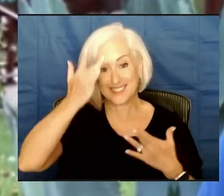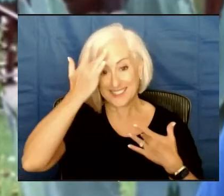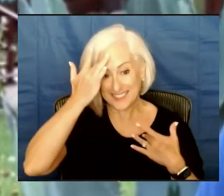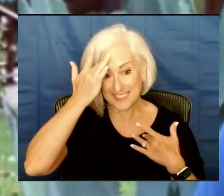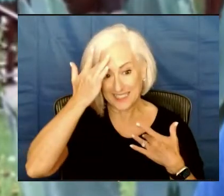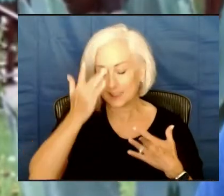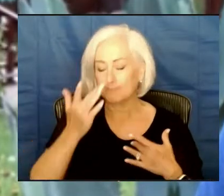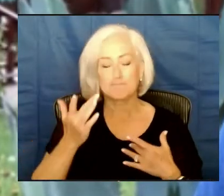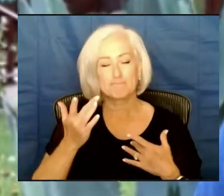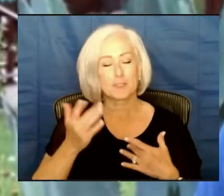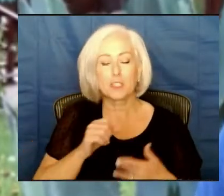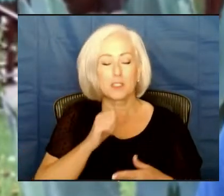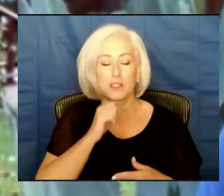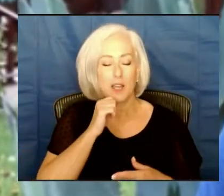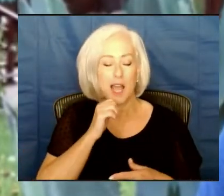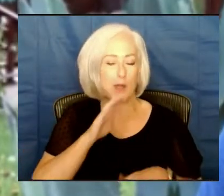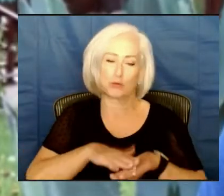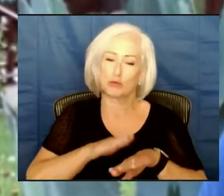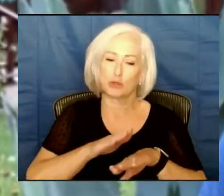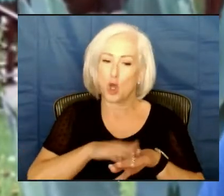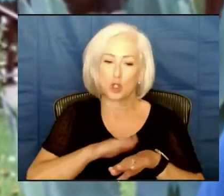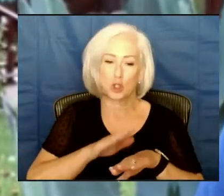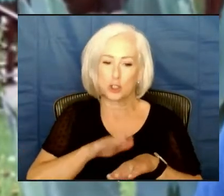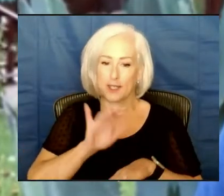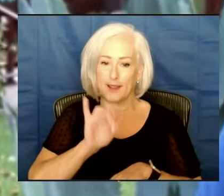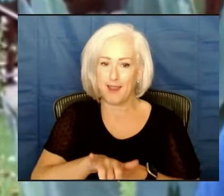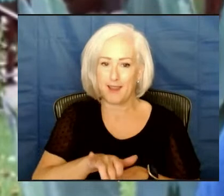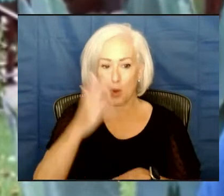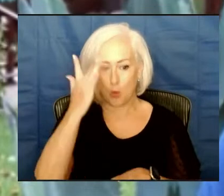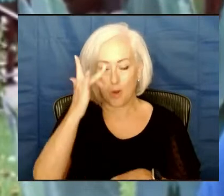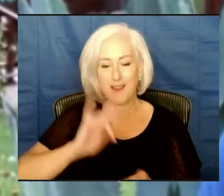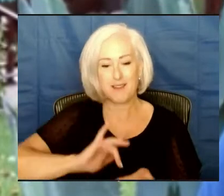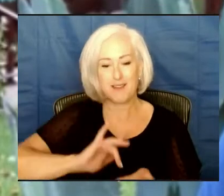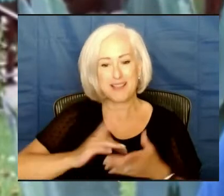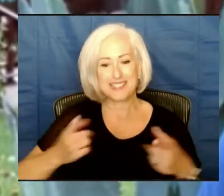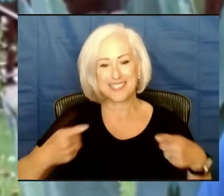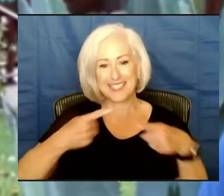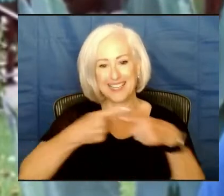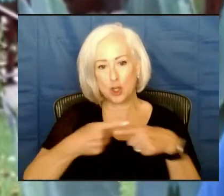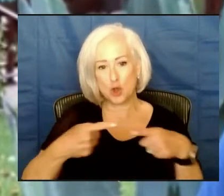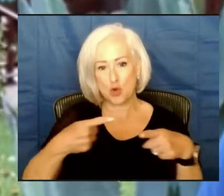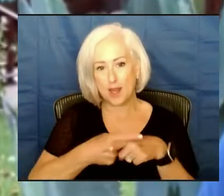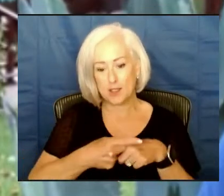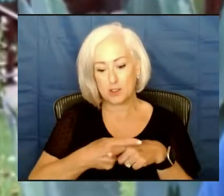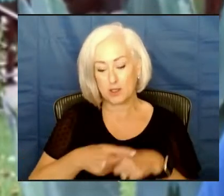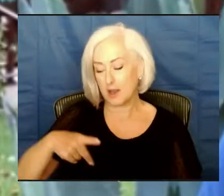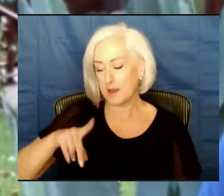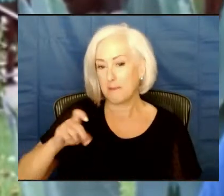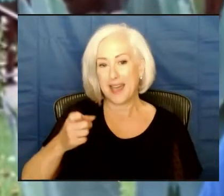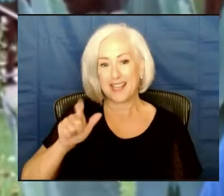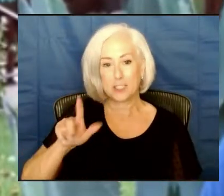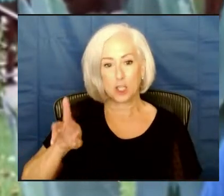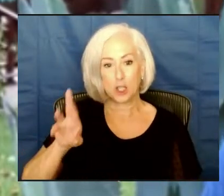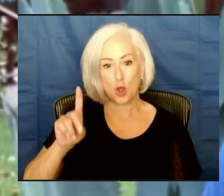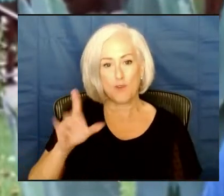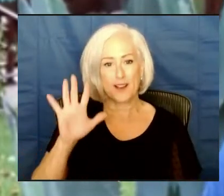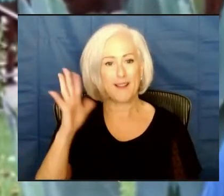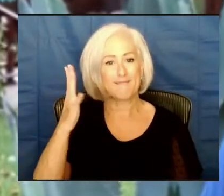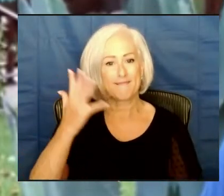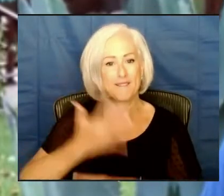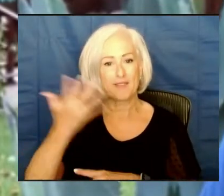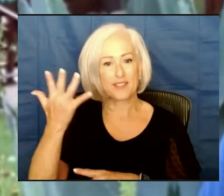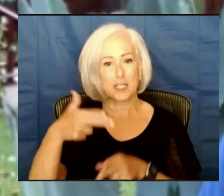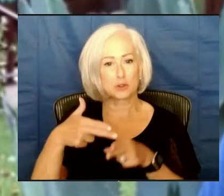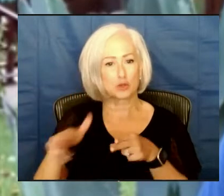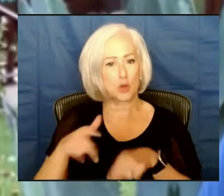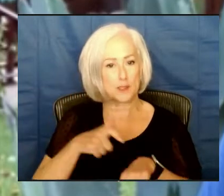that, number one, because of the drug interactions. In the course of Paxlovid, it's 5 days. It's a very short period of time.